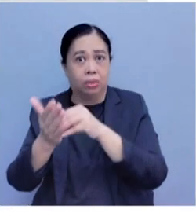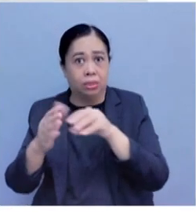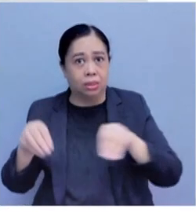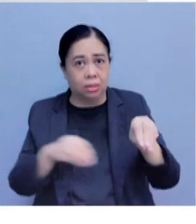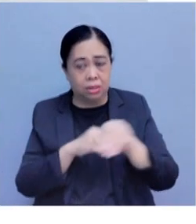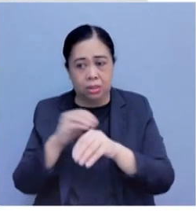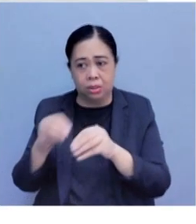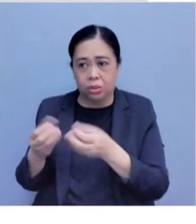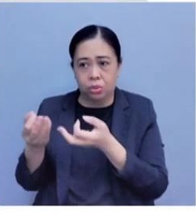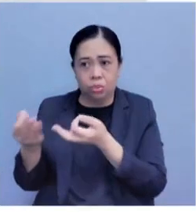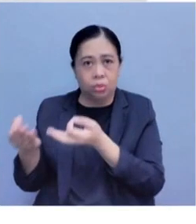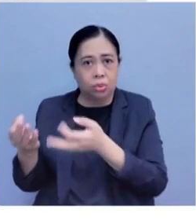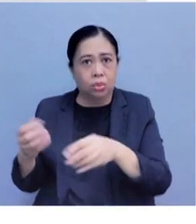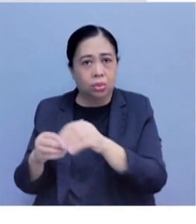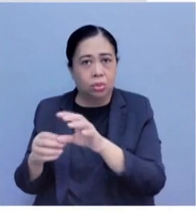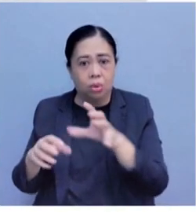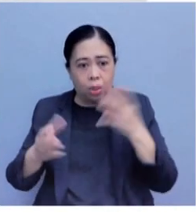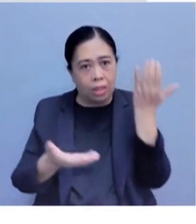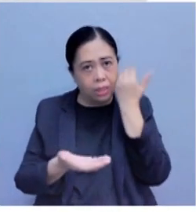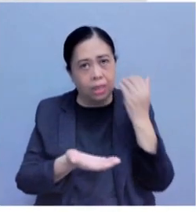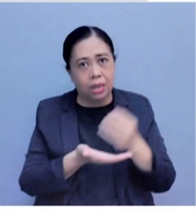yung kawalan ng revenues. From